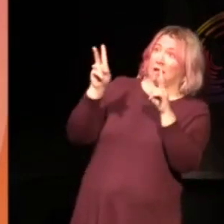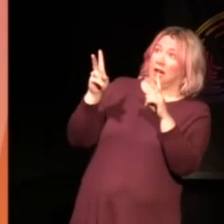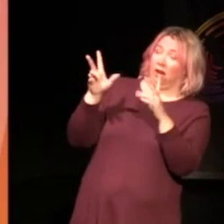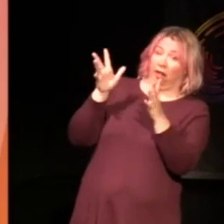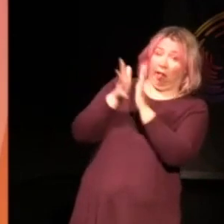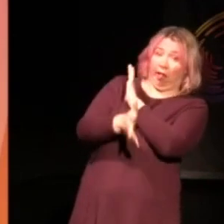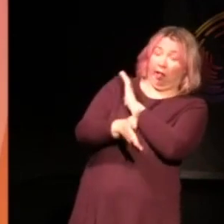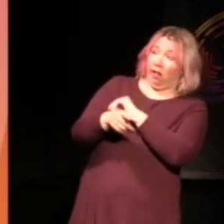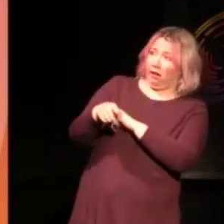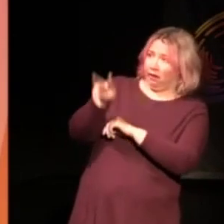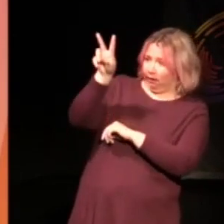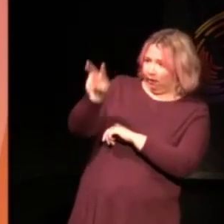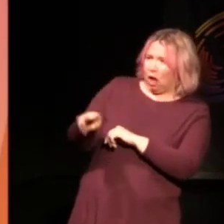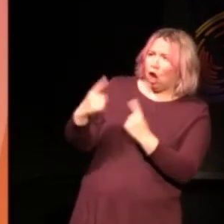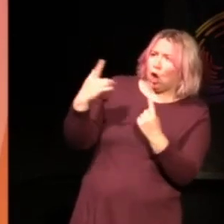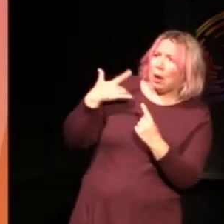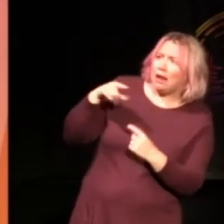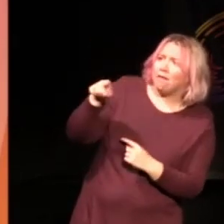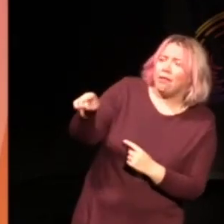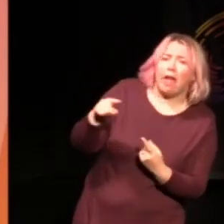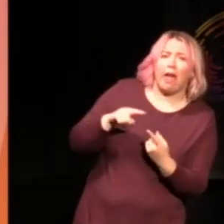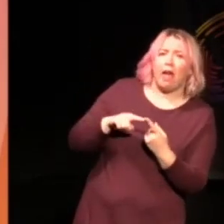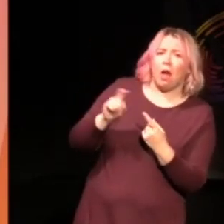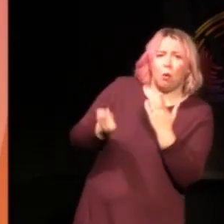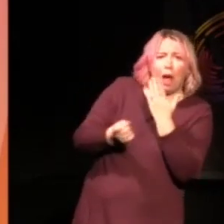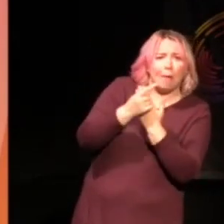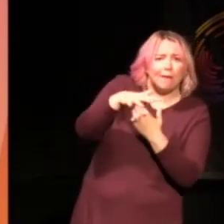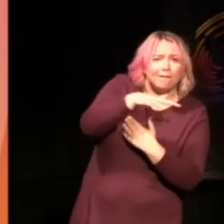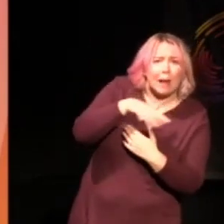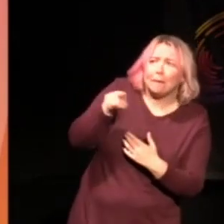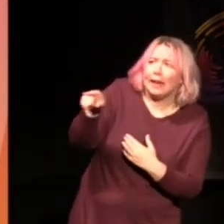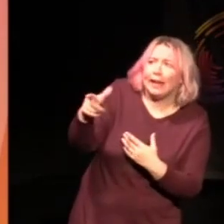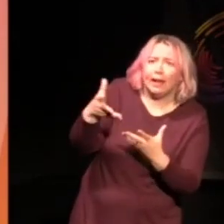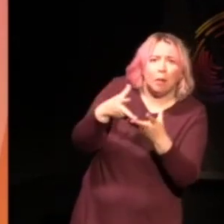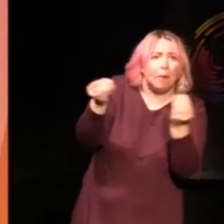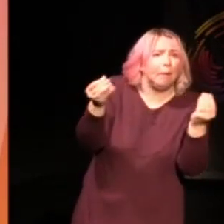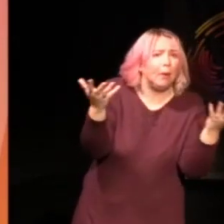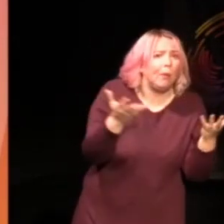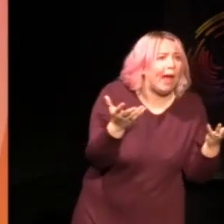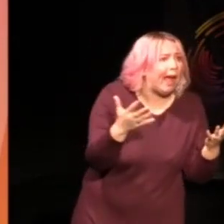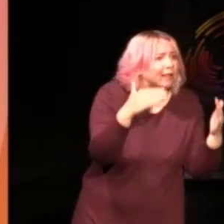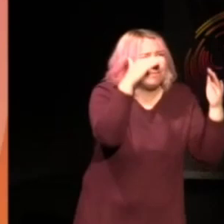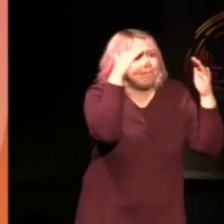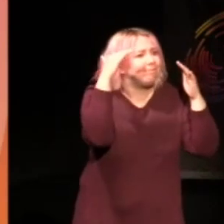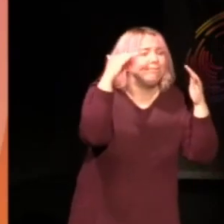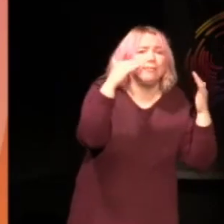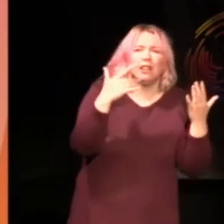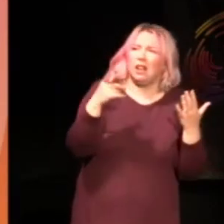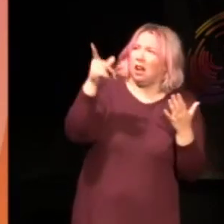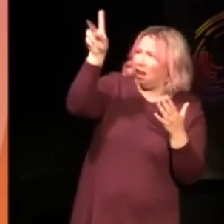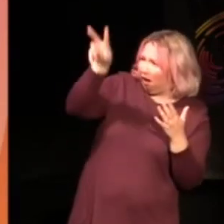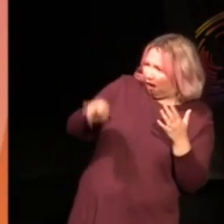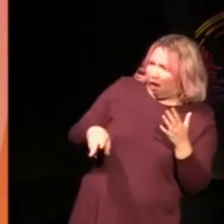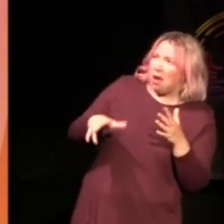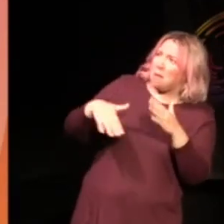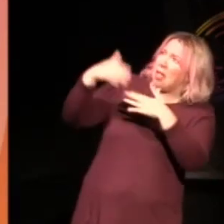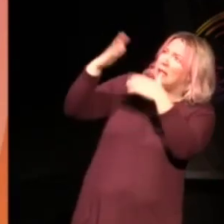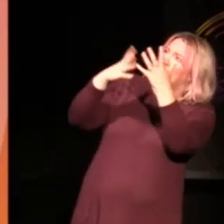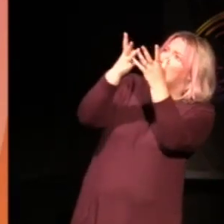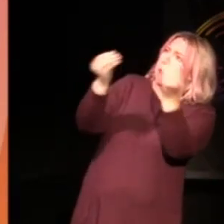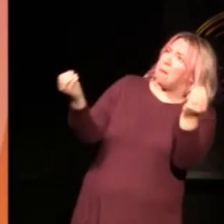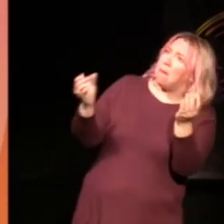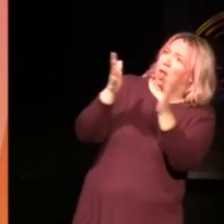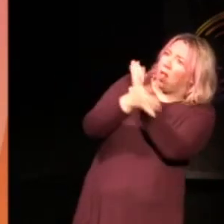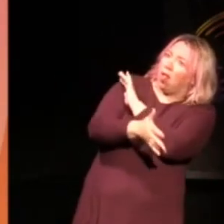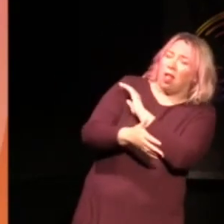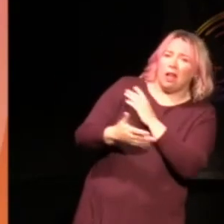no way of knowing who lived there, what happened to those families, where did they go, why is this building in ruins? There are no placards,